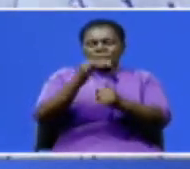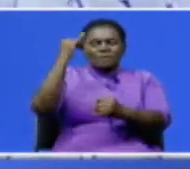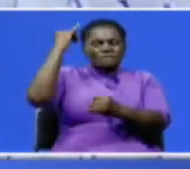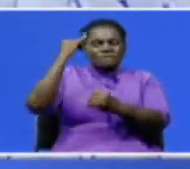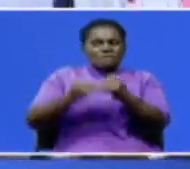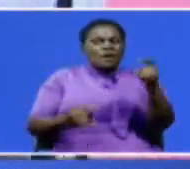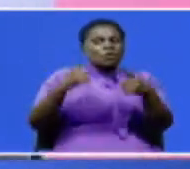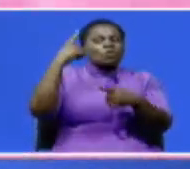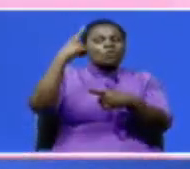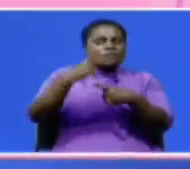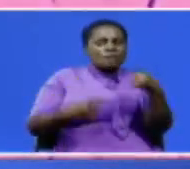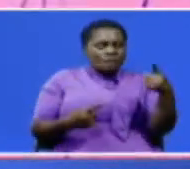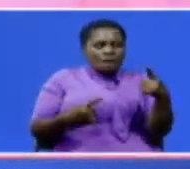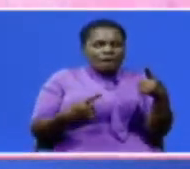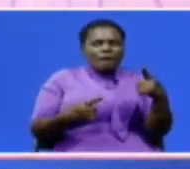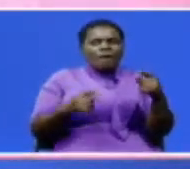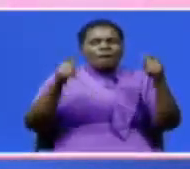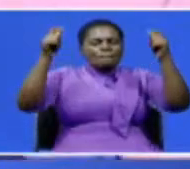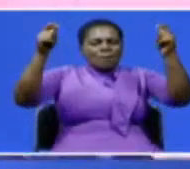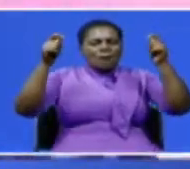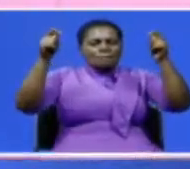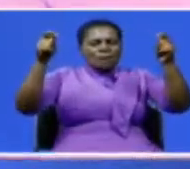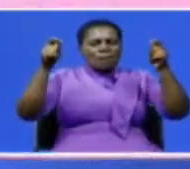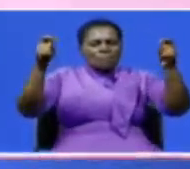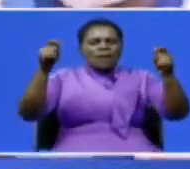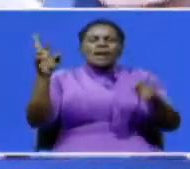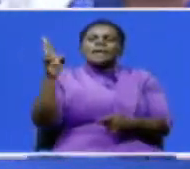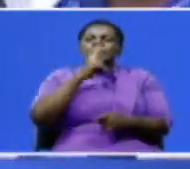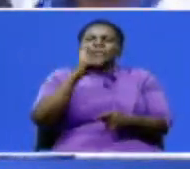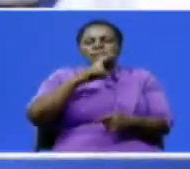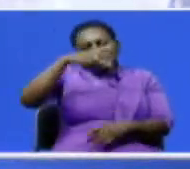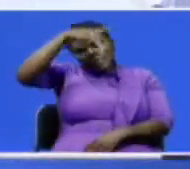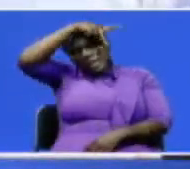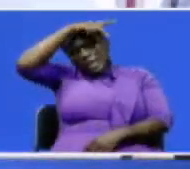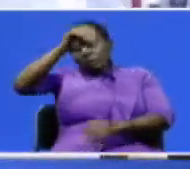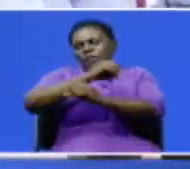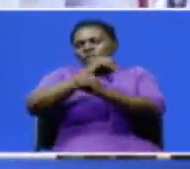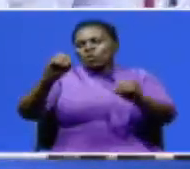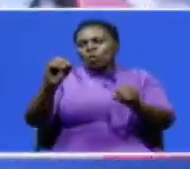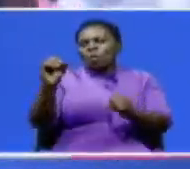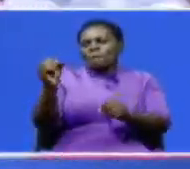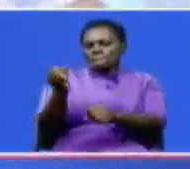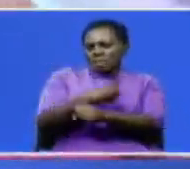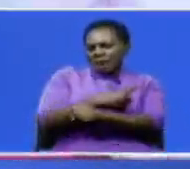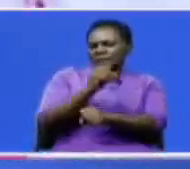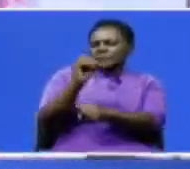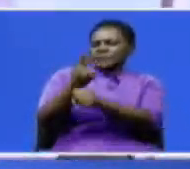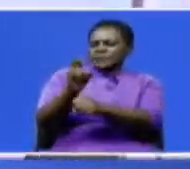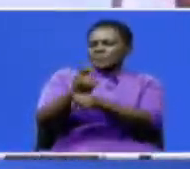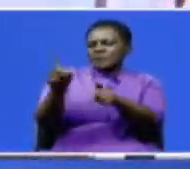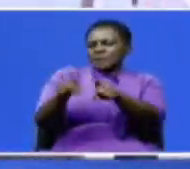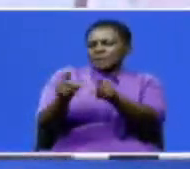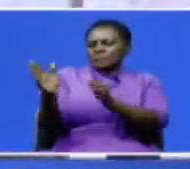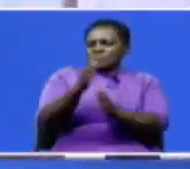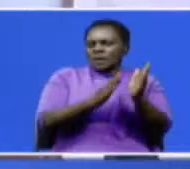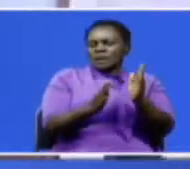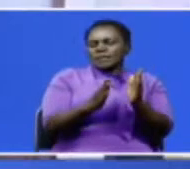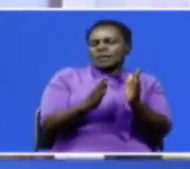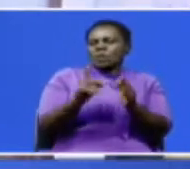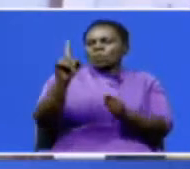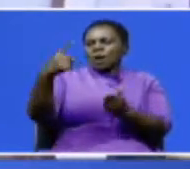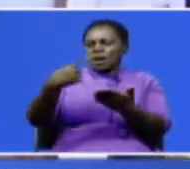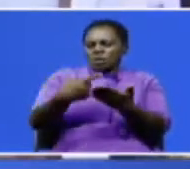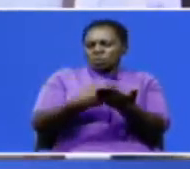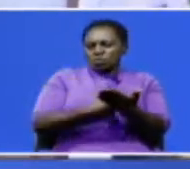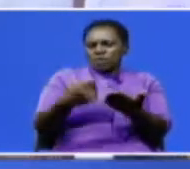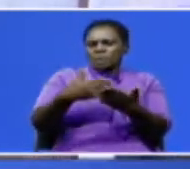year, have been picketing since they are at risk of not graduating in December as scheduled. The strike comes just a week